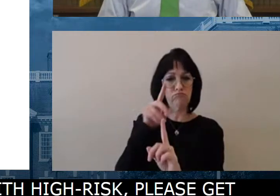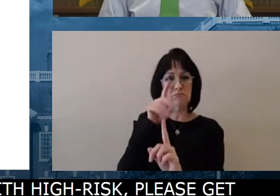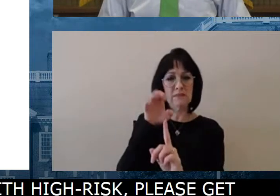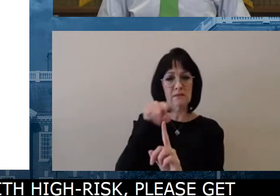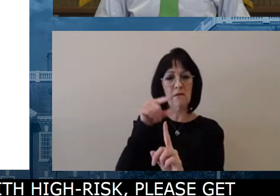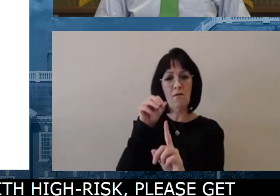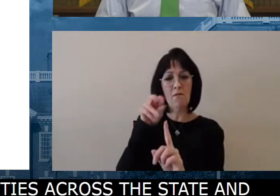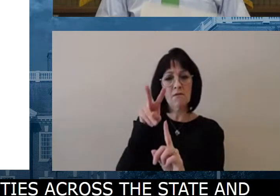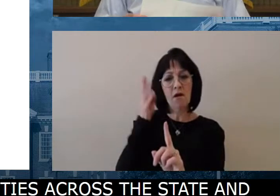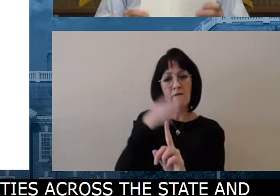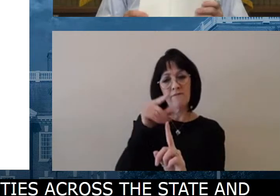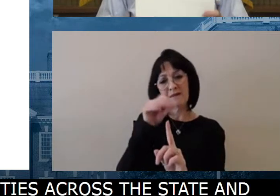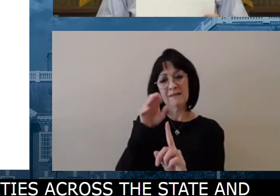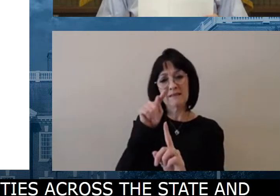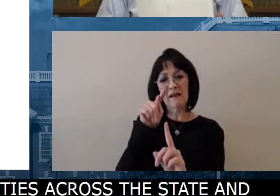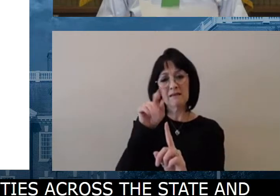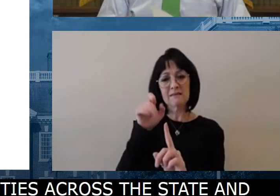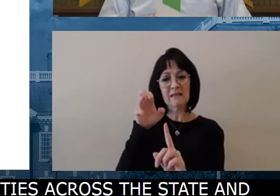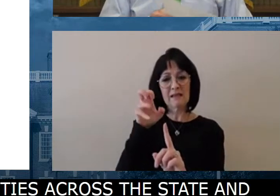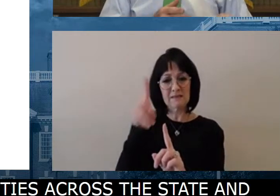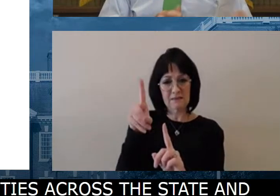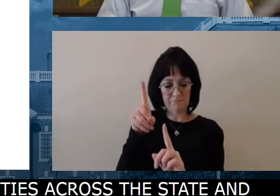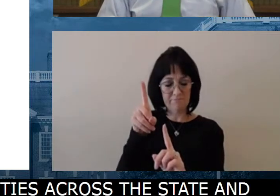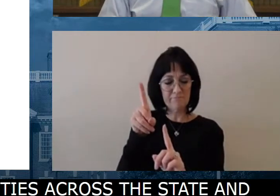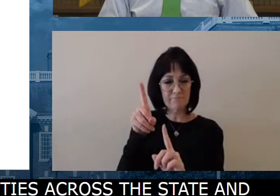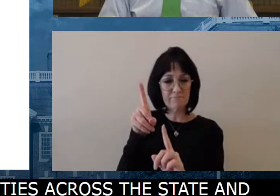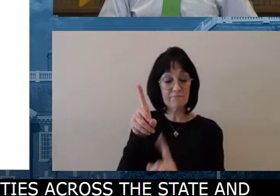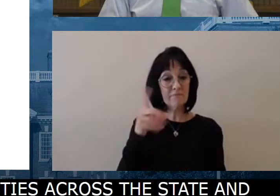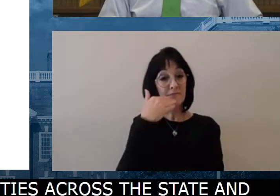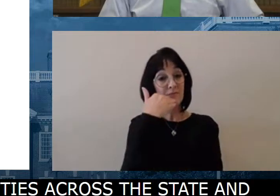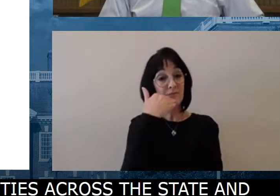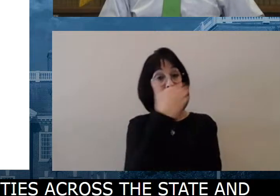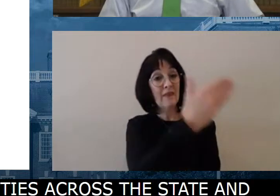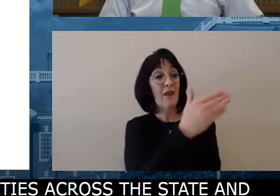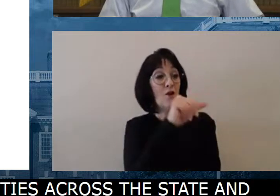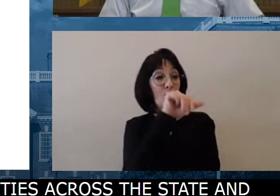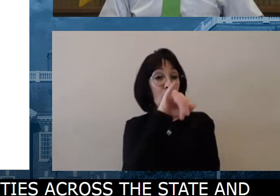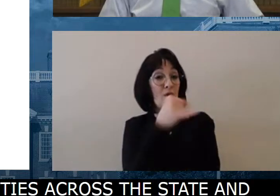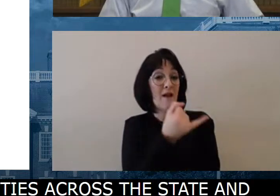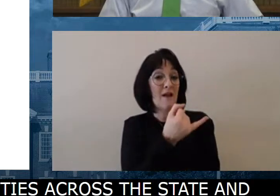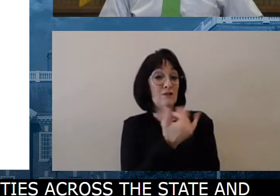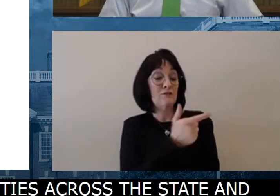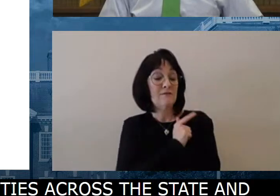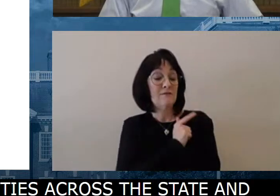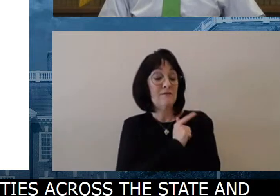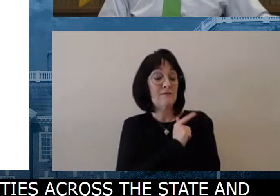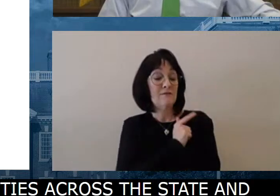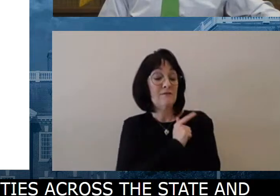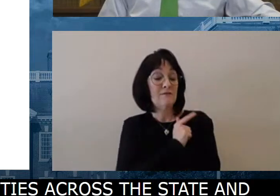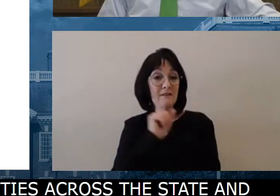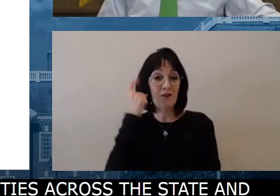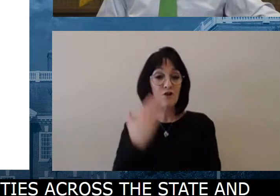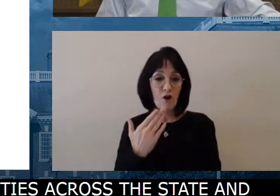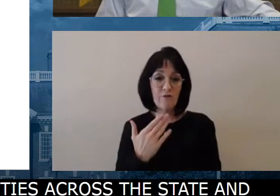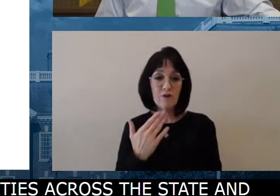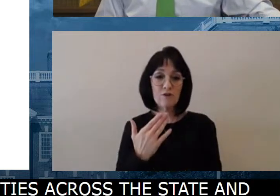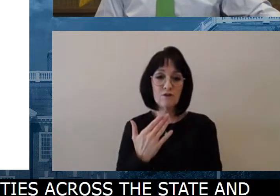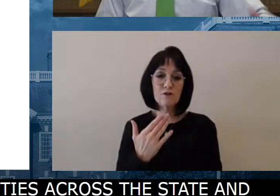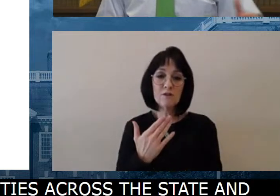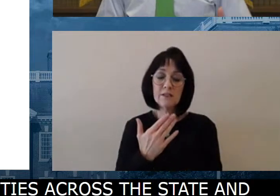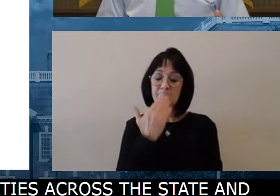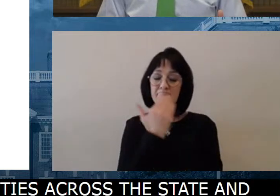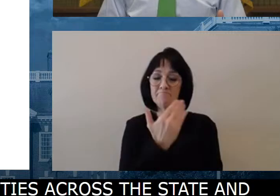you very much, AJ. Thanks for all the efforts on the testing front, all the efforts on the vaccination front, clarifying